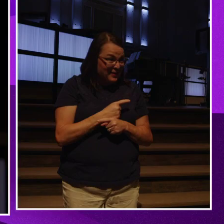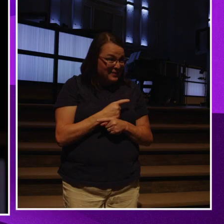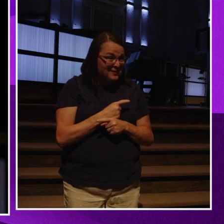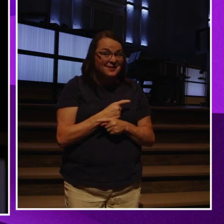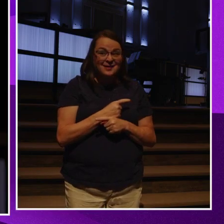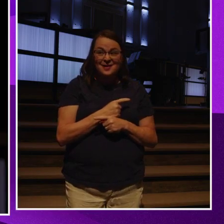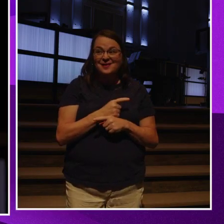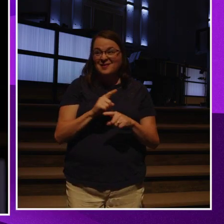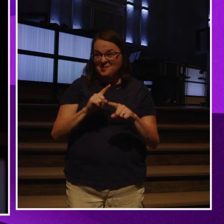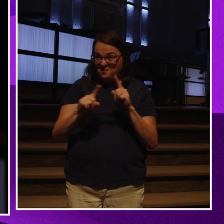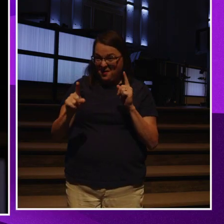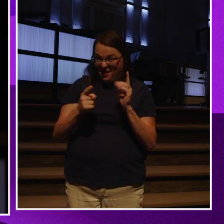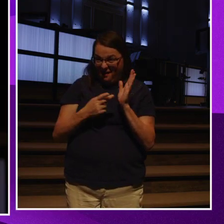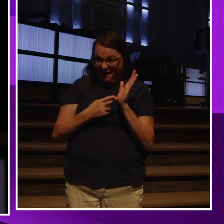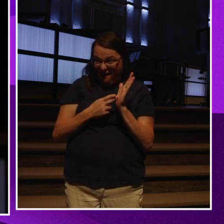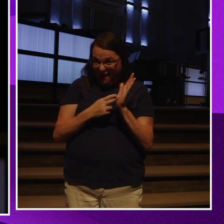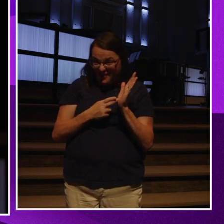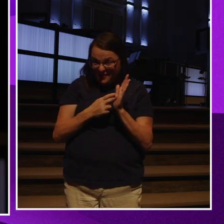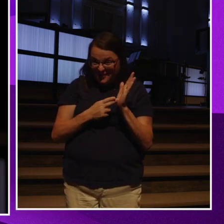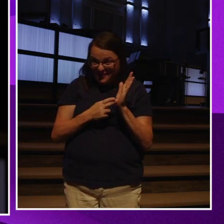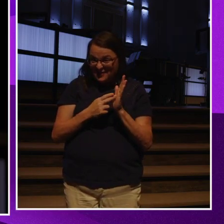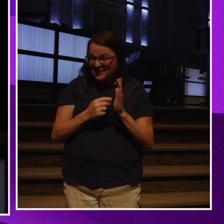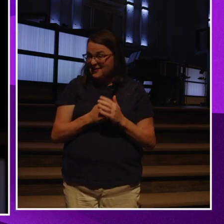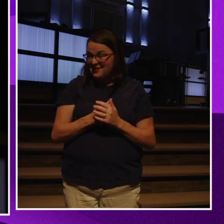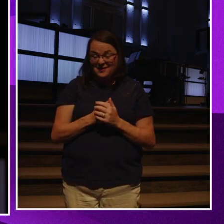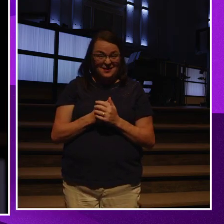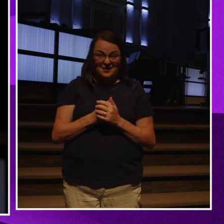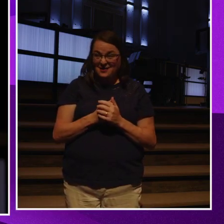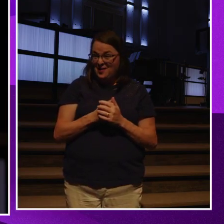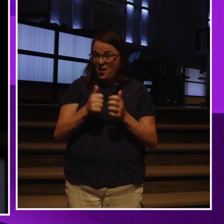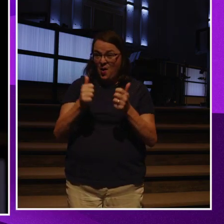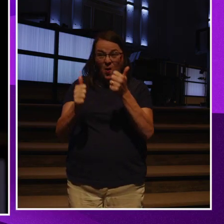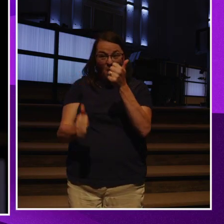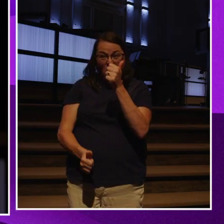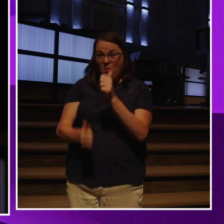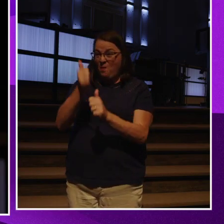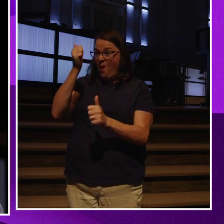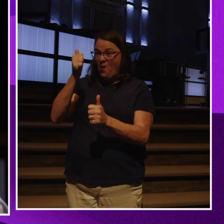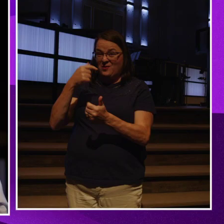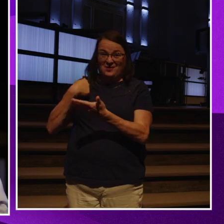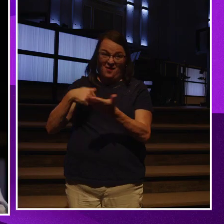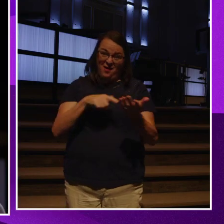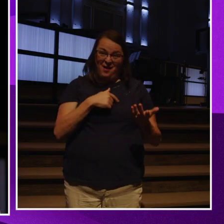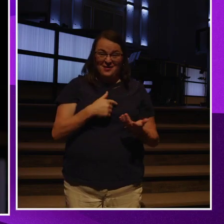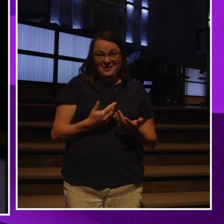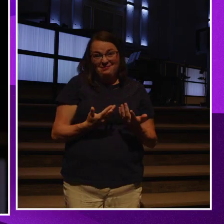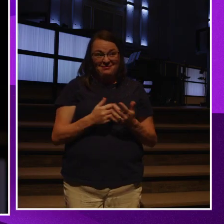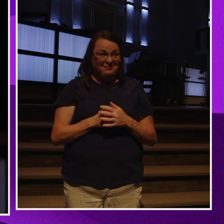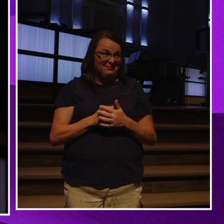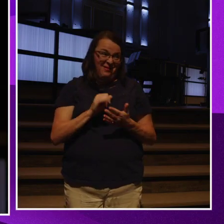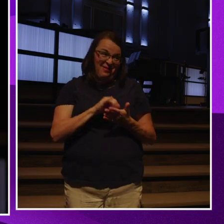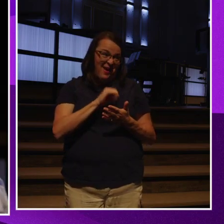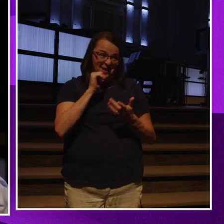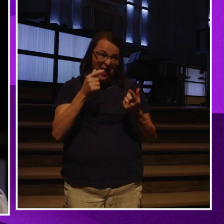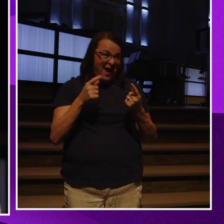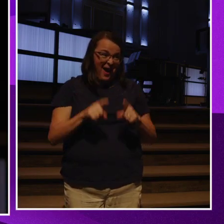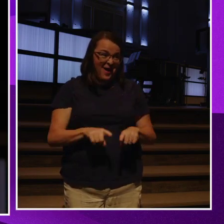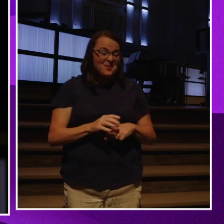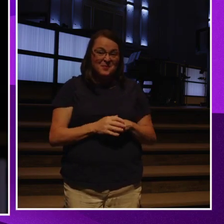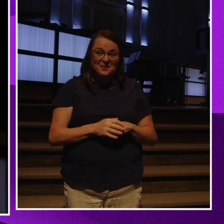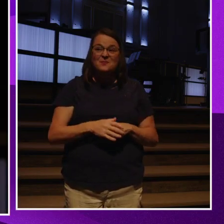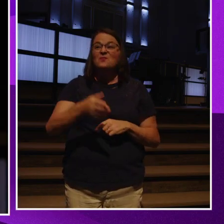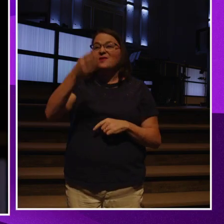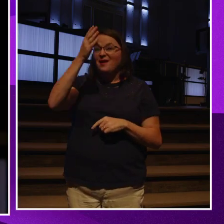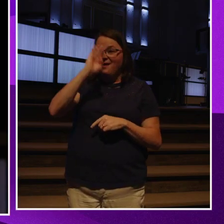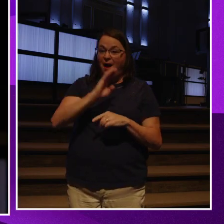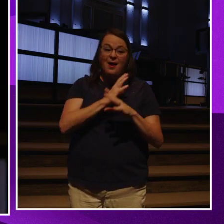the truth is, for the vast majority of us, that's not the case. But God saves us,